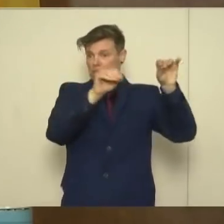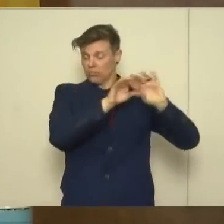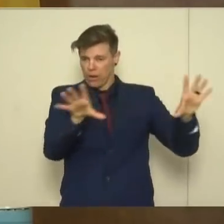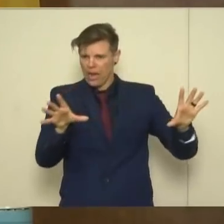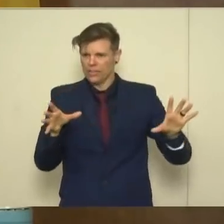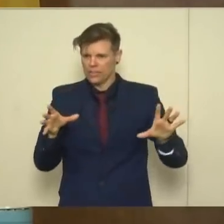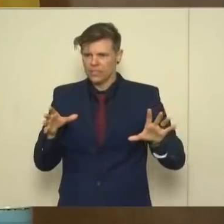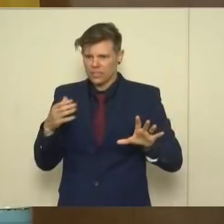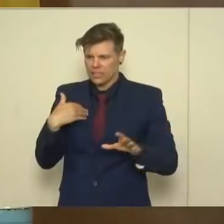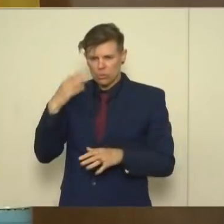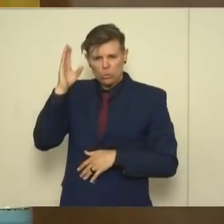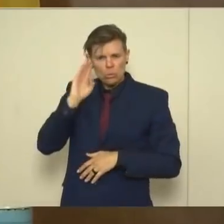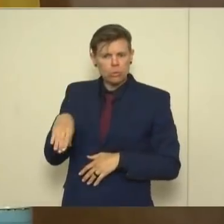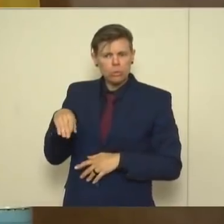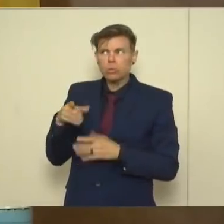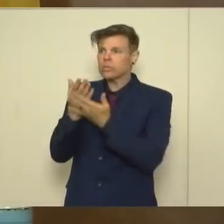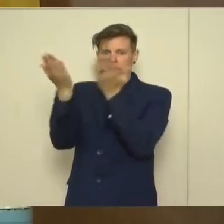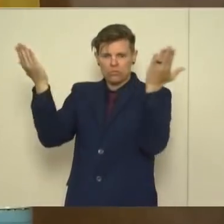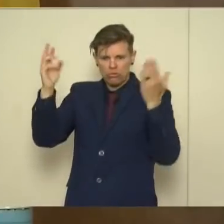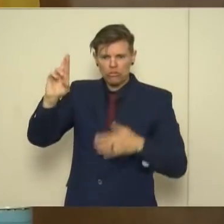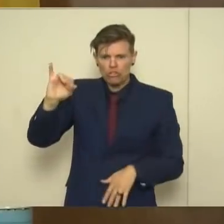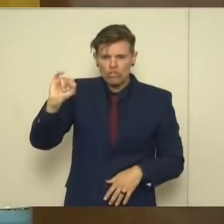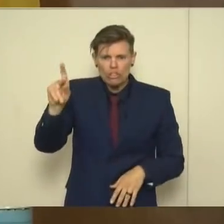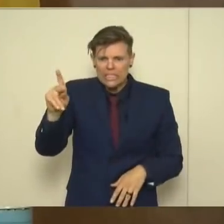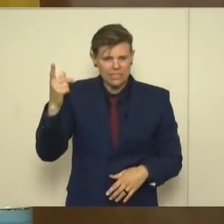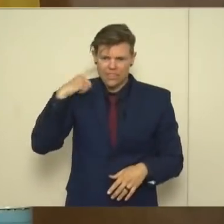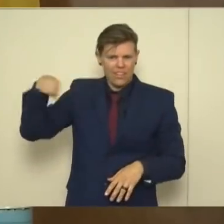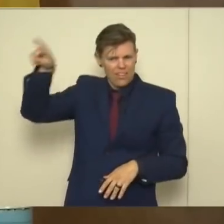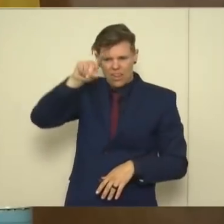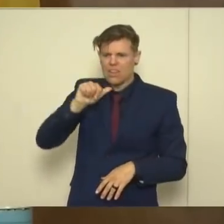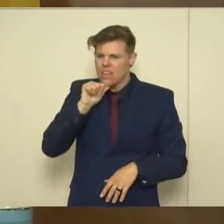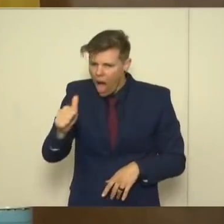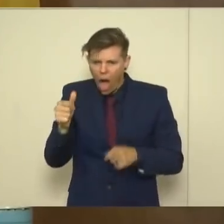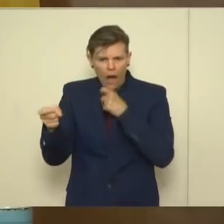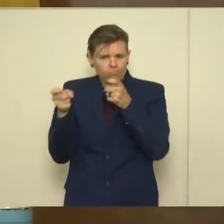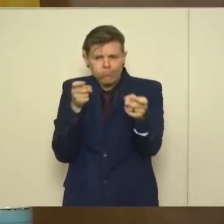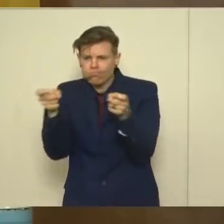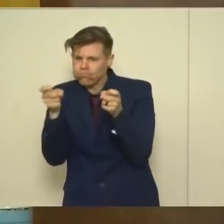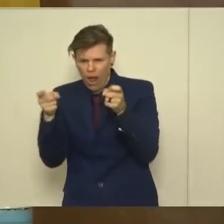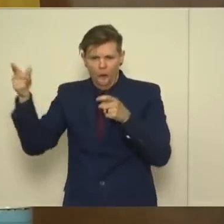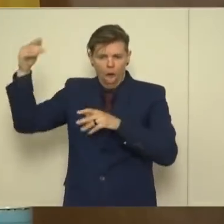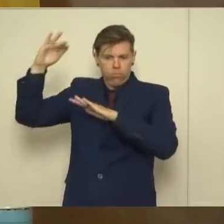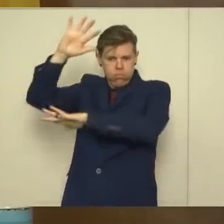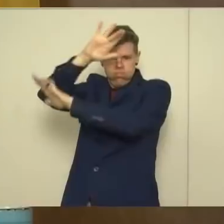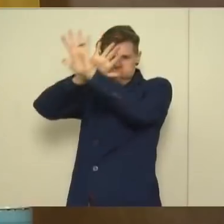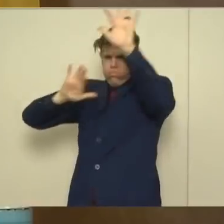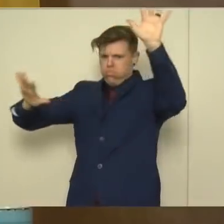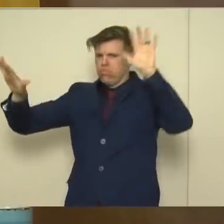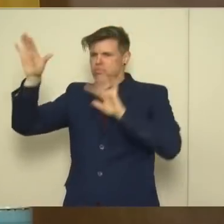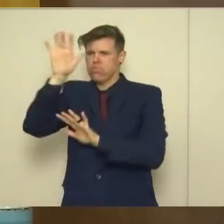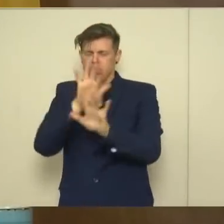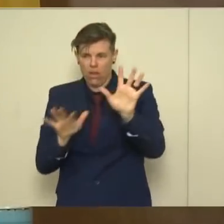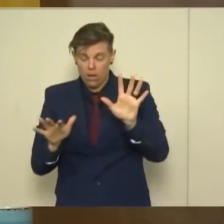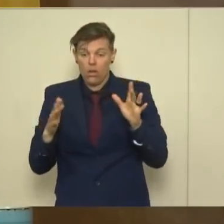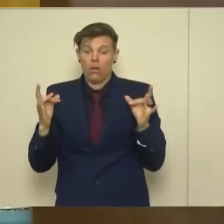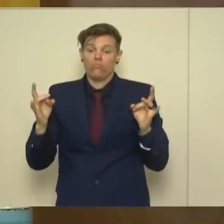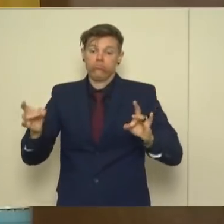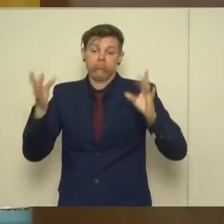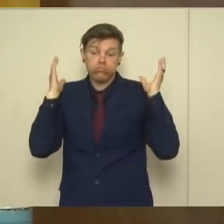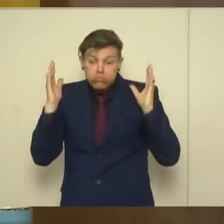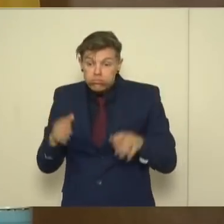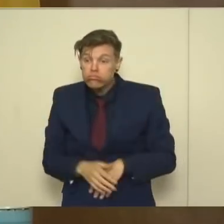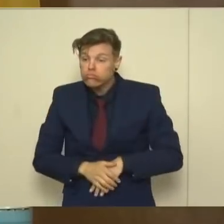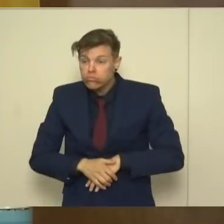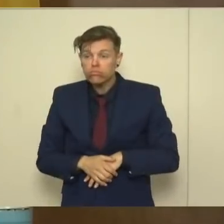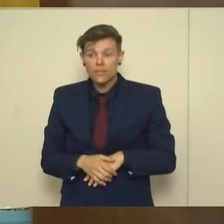it's not being managed, and it just moves with people. So I am incredibly